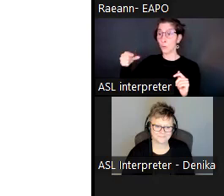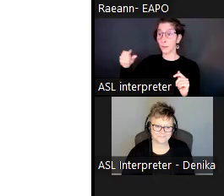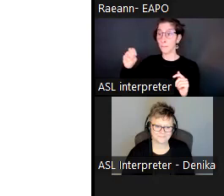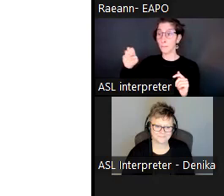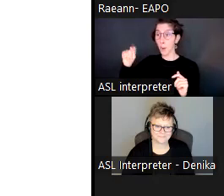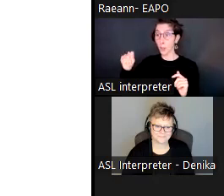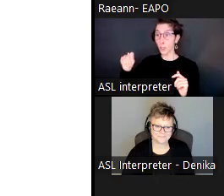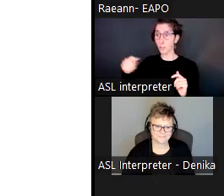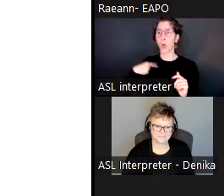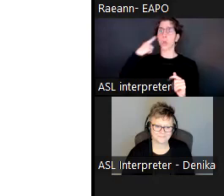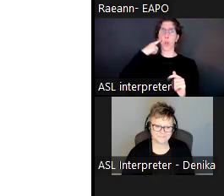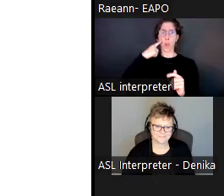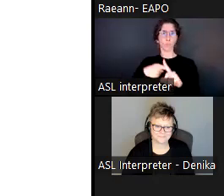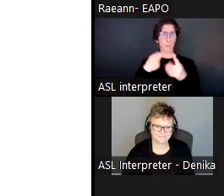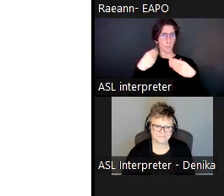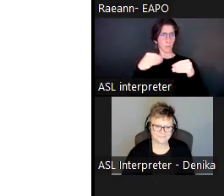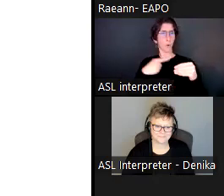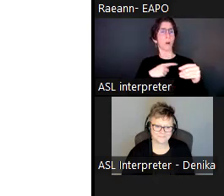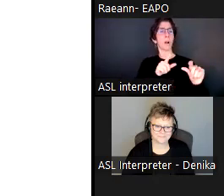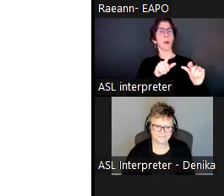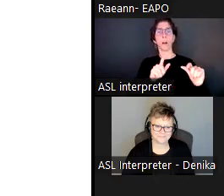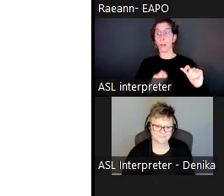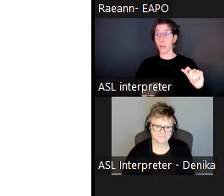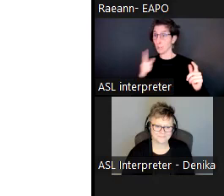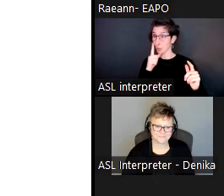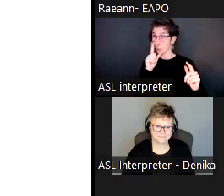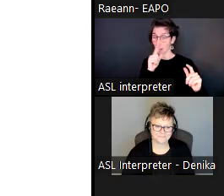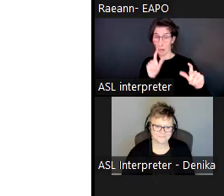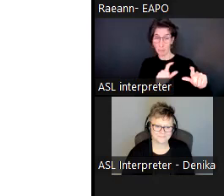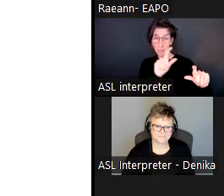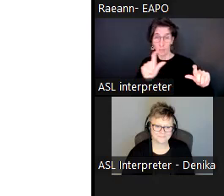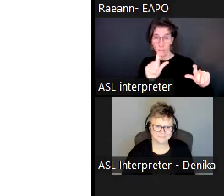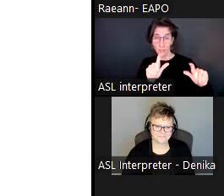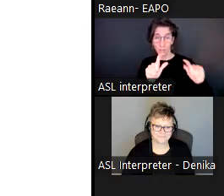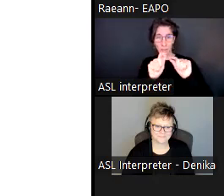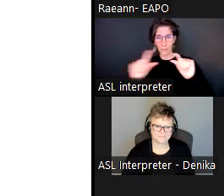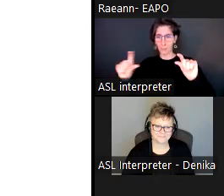brad672@gmail.com. Well, I know that Shoppers Drug Mart will not use a Gmail address.